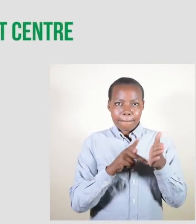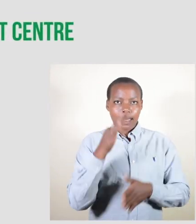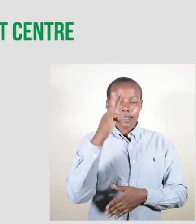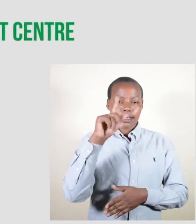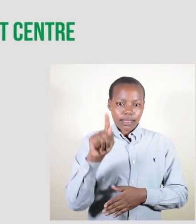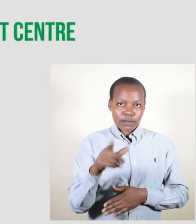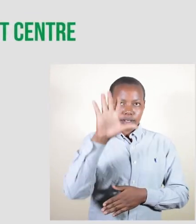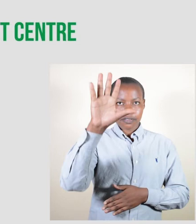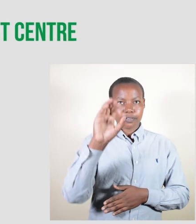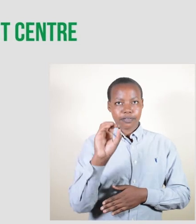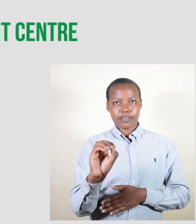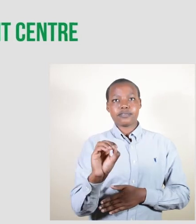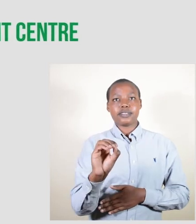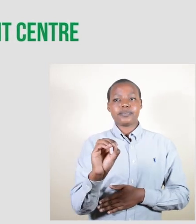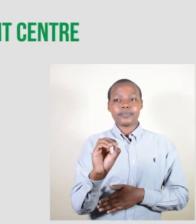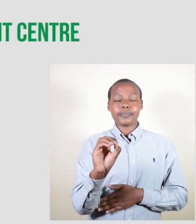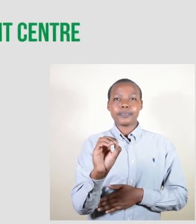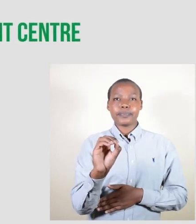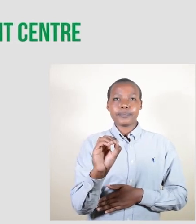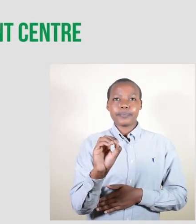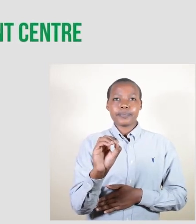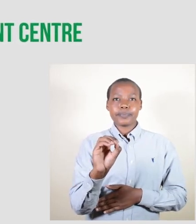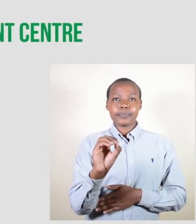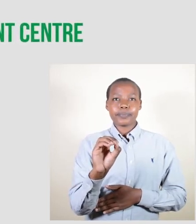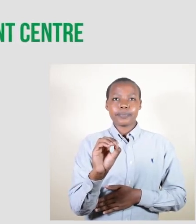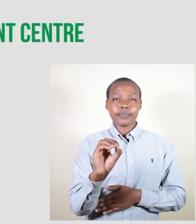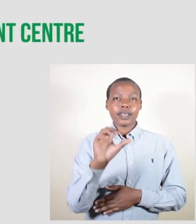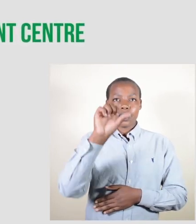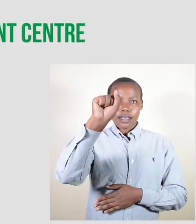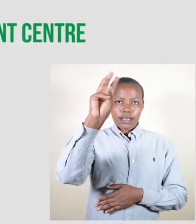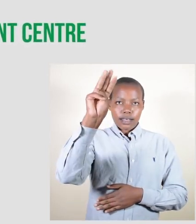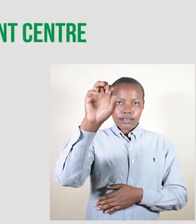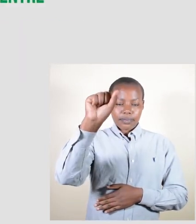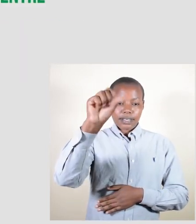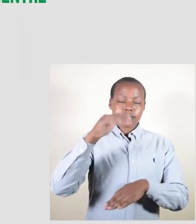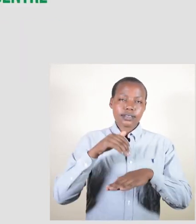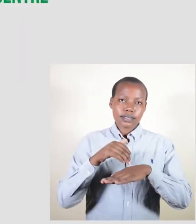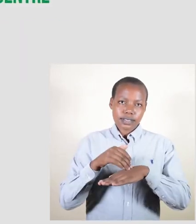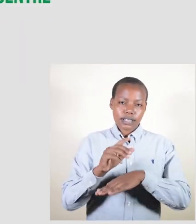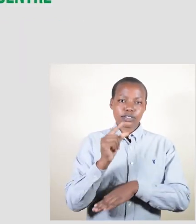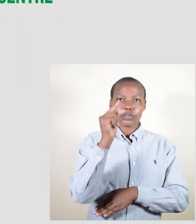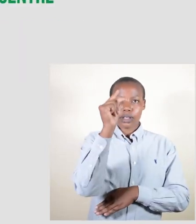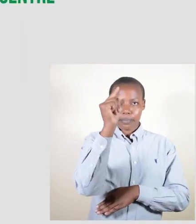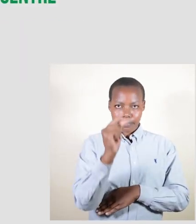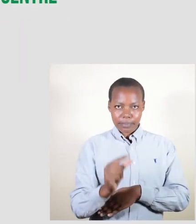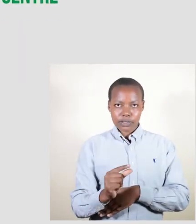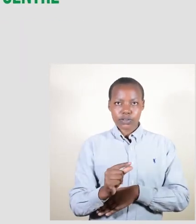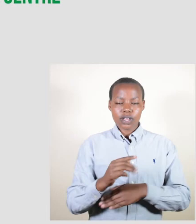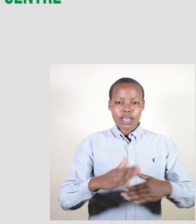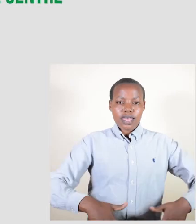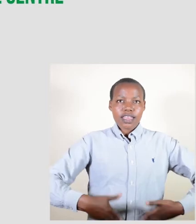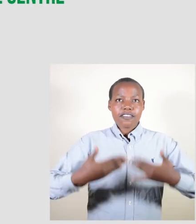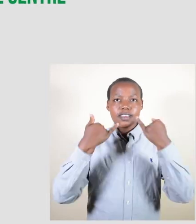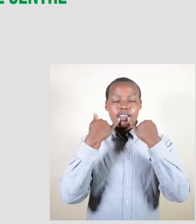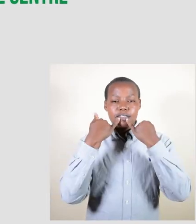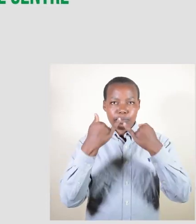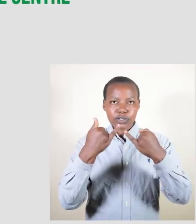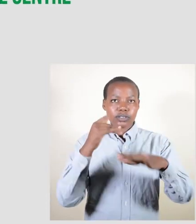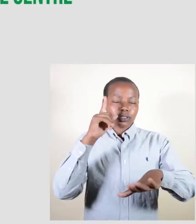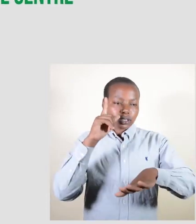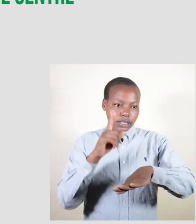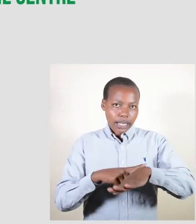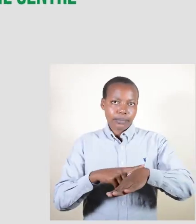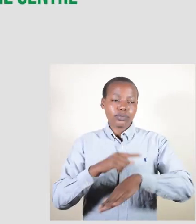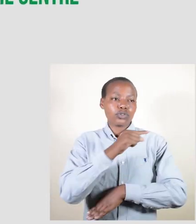center. Makes payment of 3,050 Kenyan shillings. An SMS notification is sent to the